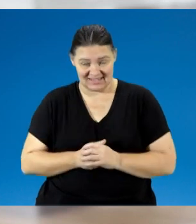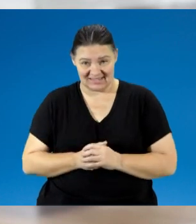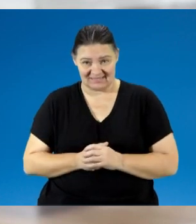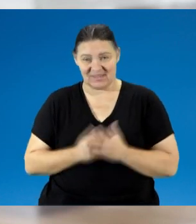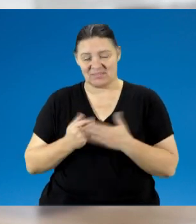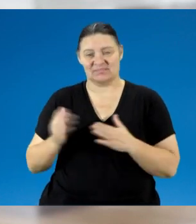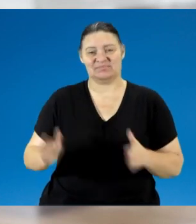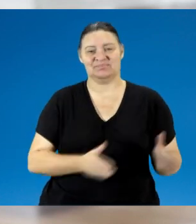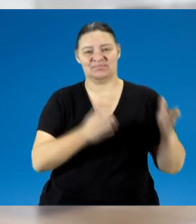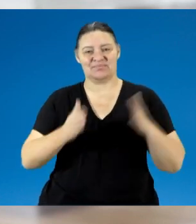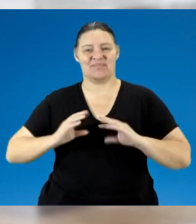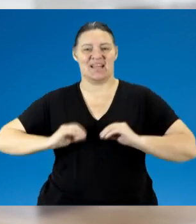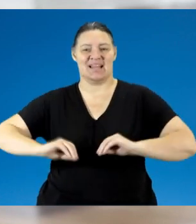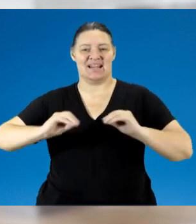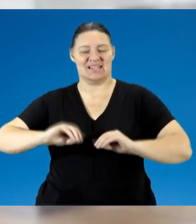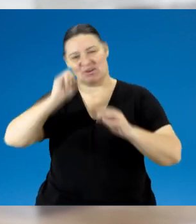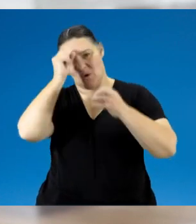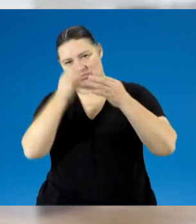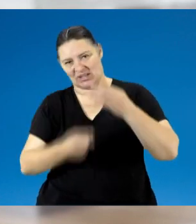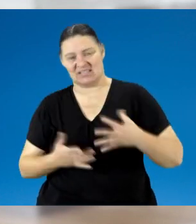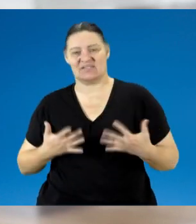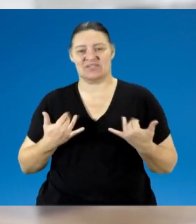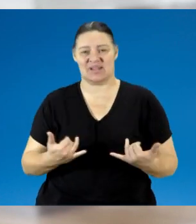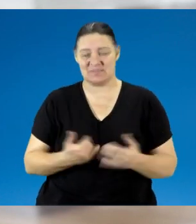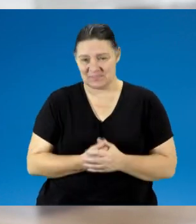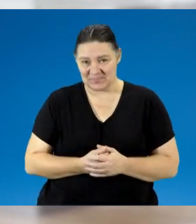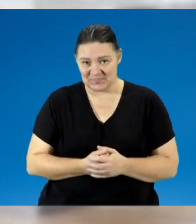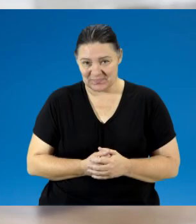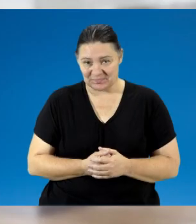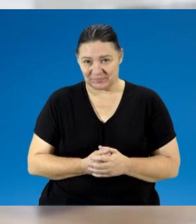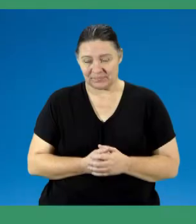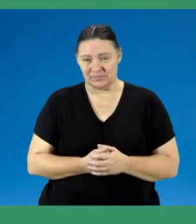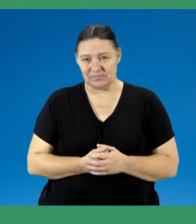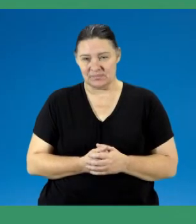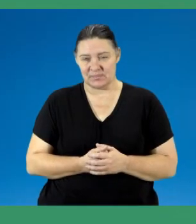said, let us move on to the lesson objectives of our lesson.